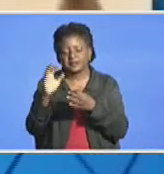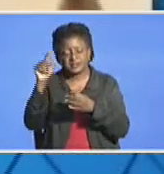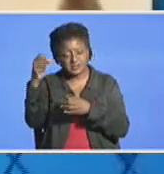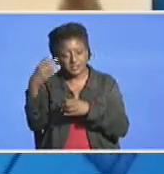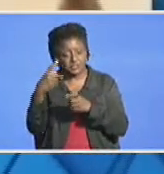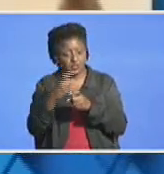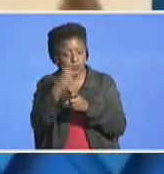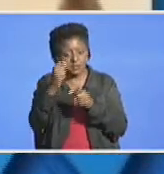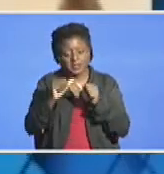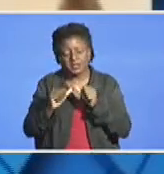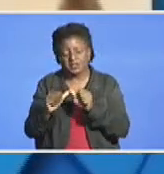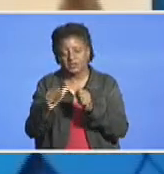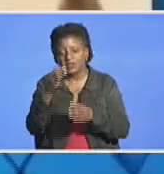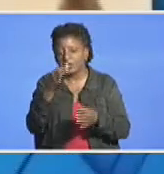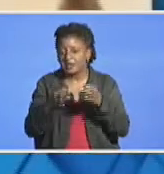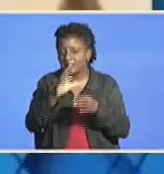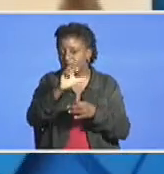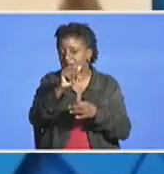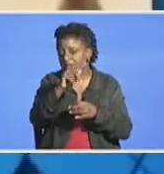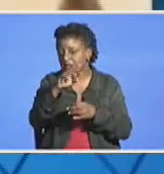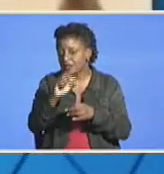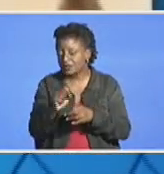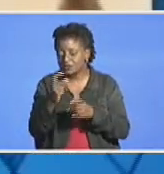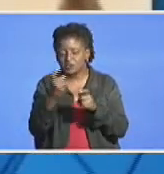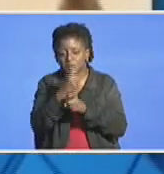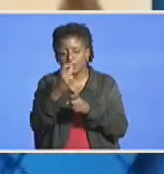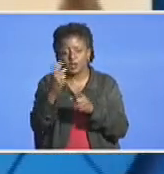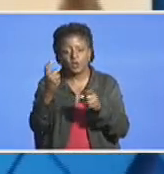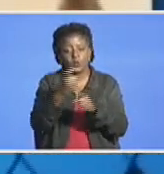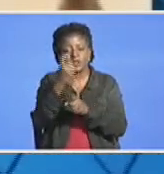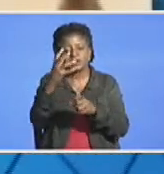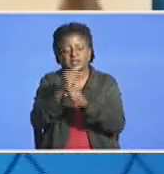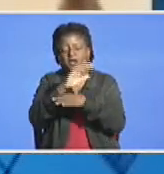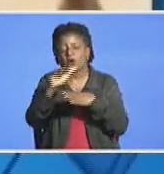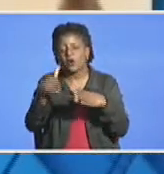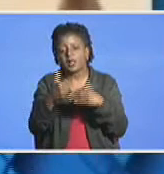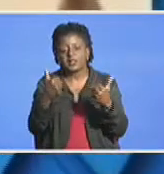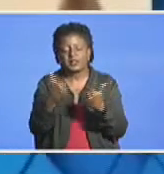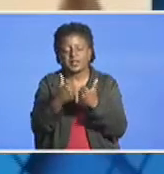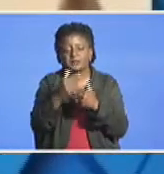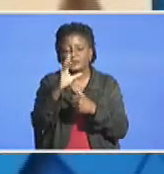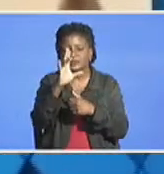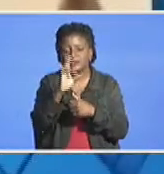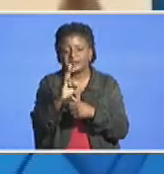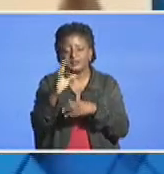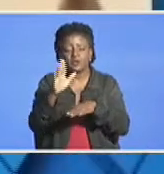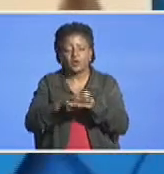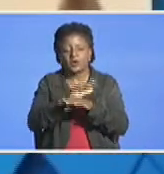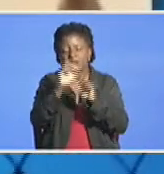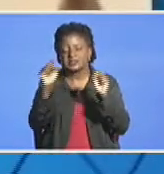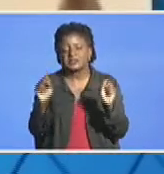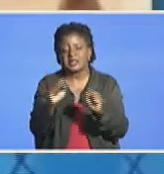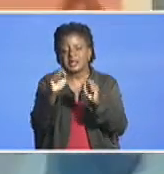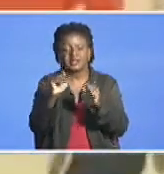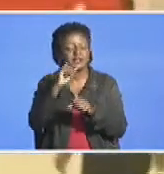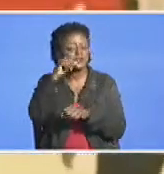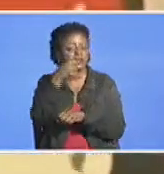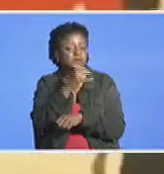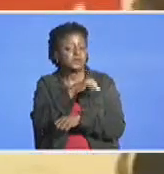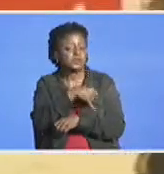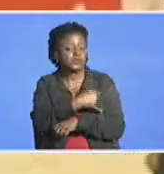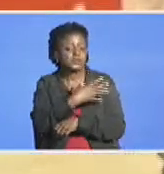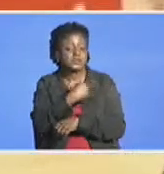on. If the Lakers win, there will be a winner-take-all Game 7 on Saturday. Jonquil Jones